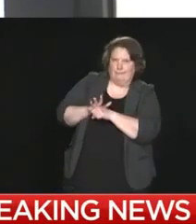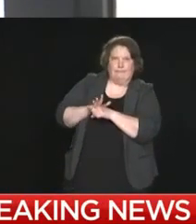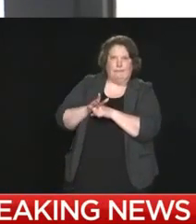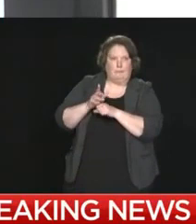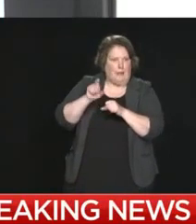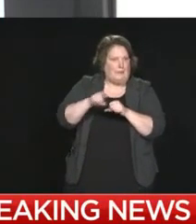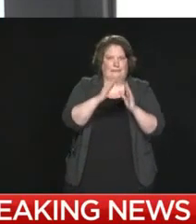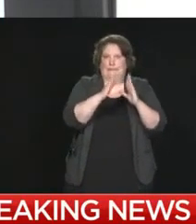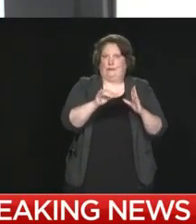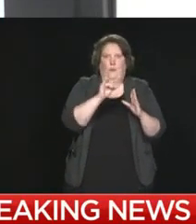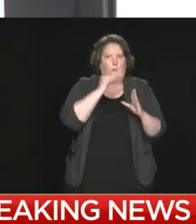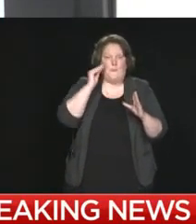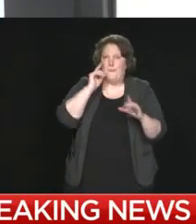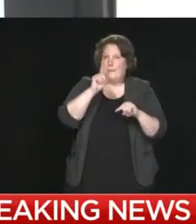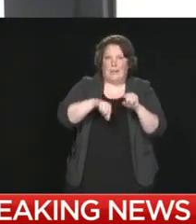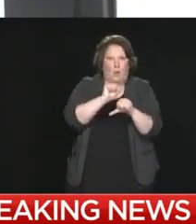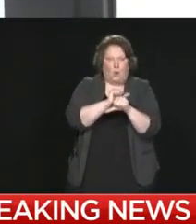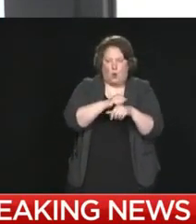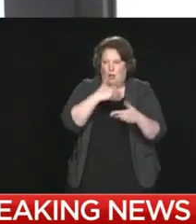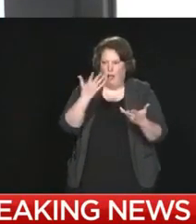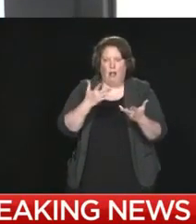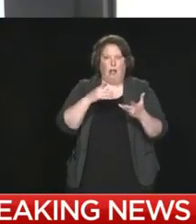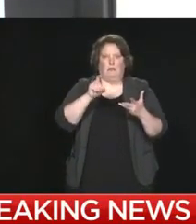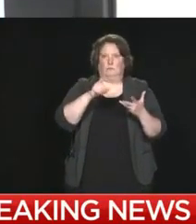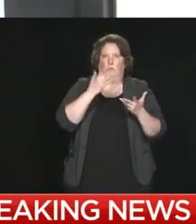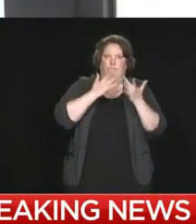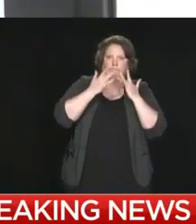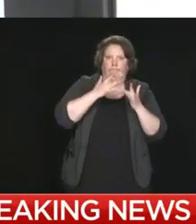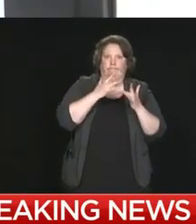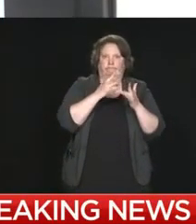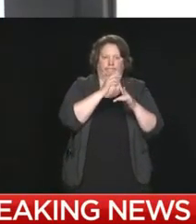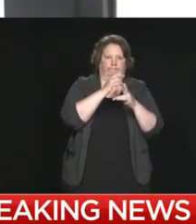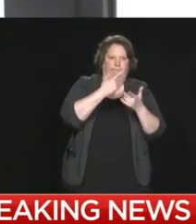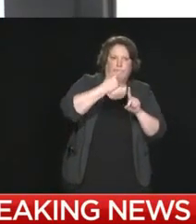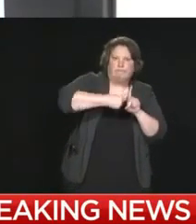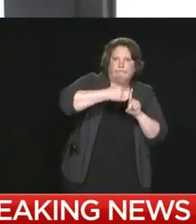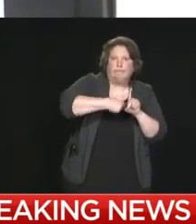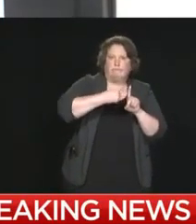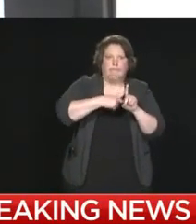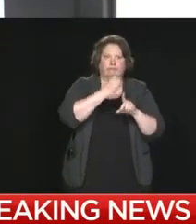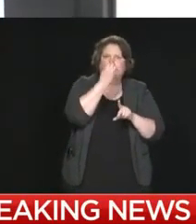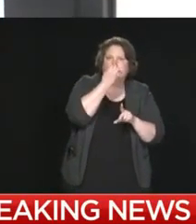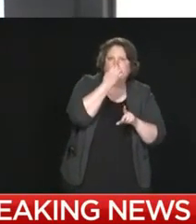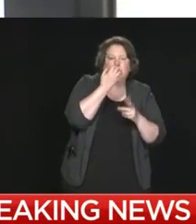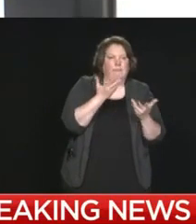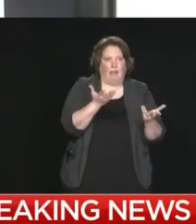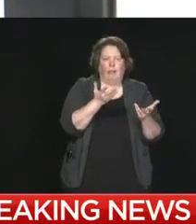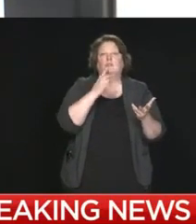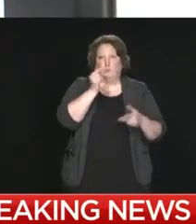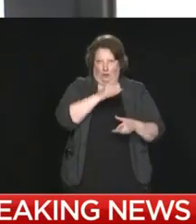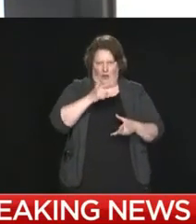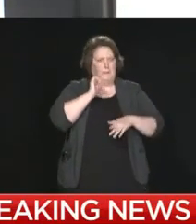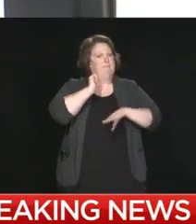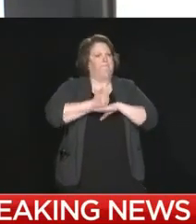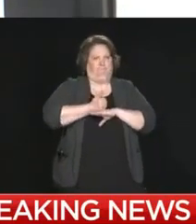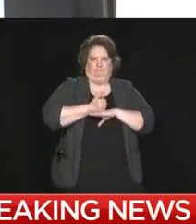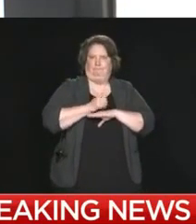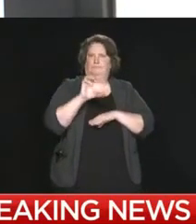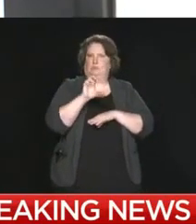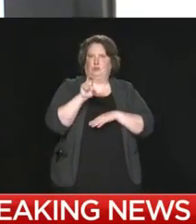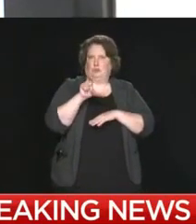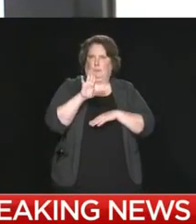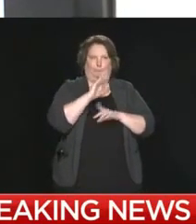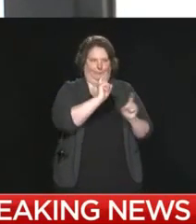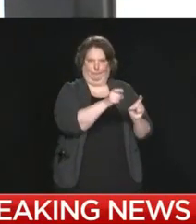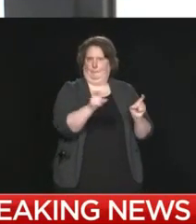pandemic and needed support to be able to pay their rent, to pay for their groceries, to support their families. And we did that. Obviously, as